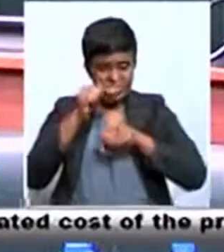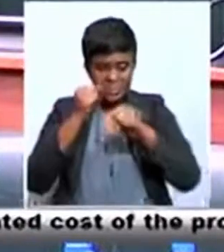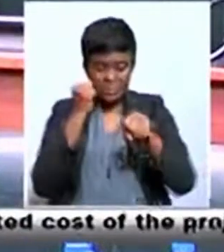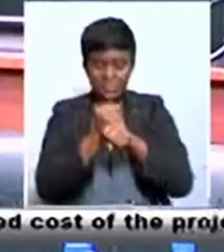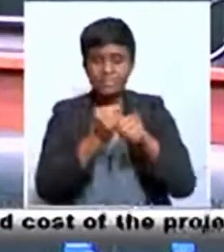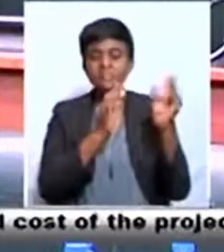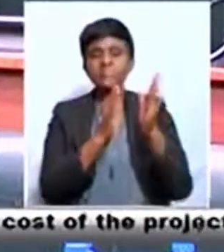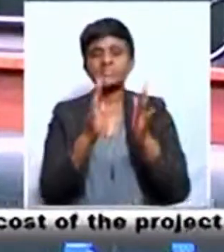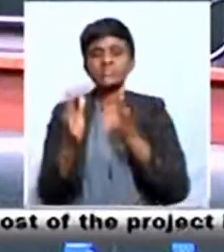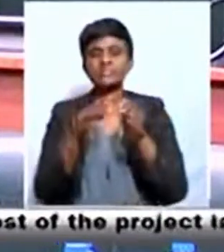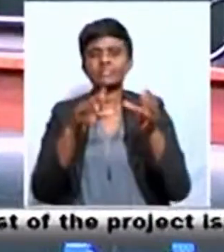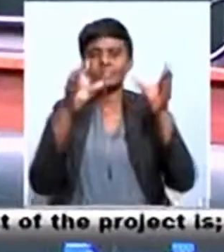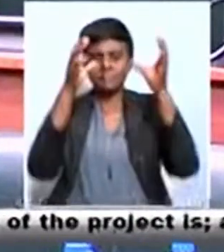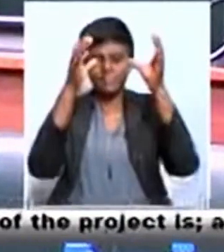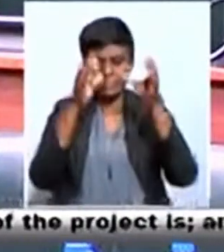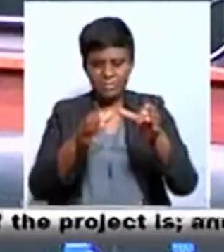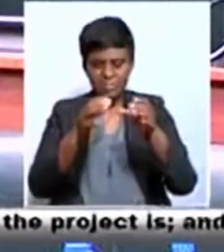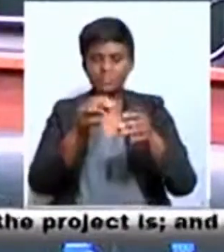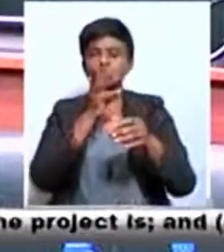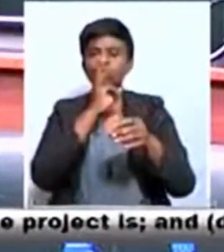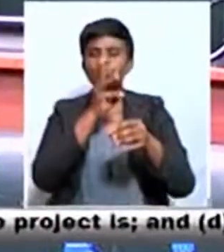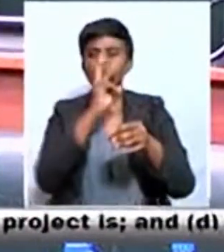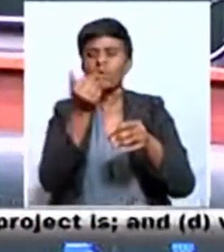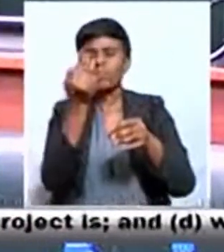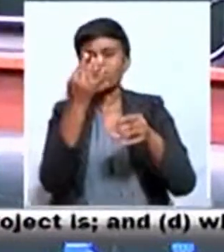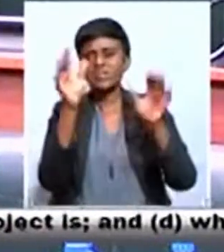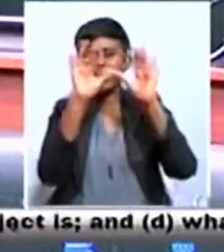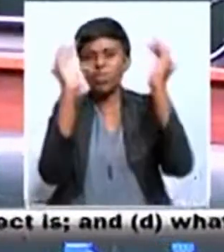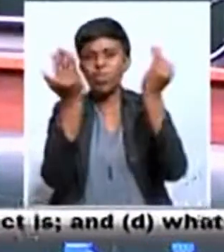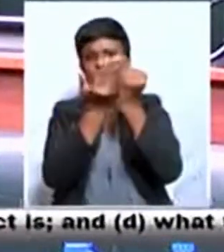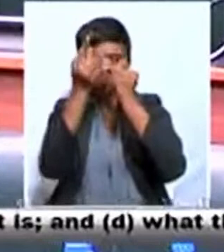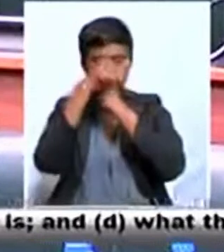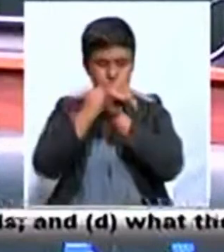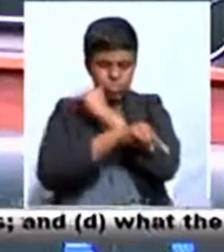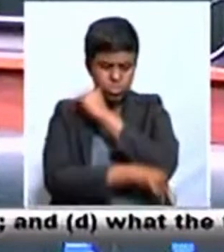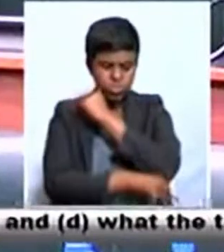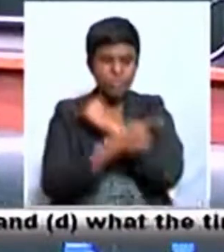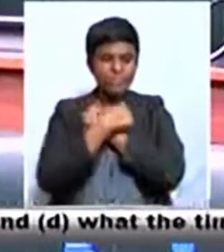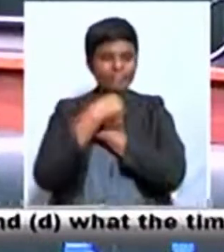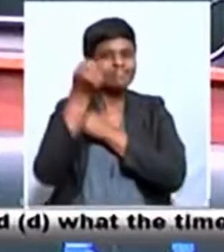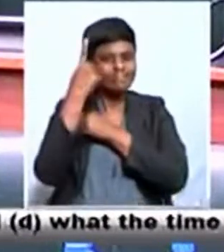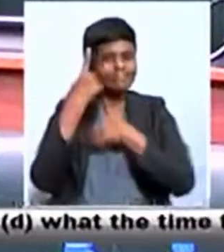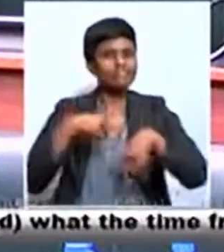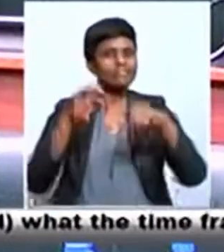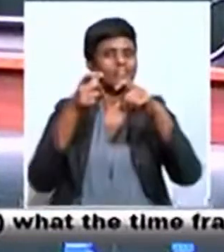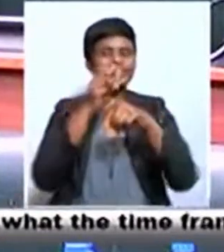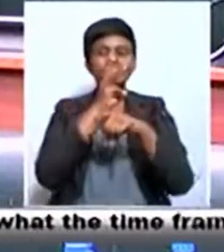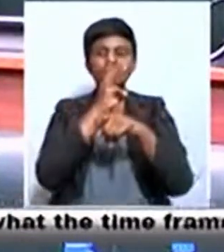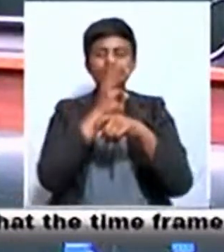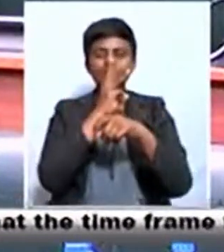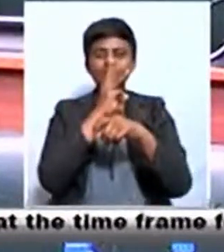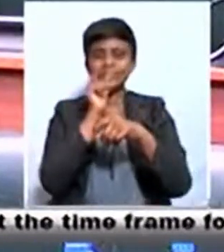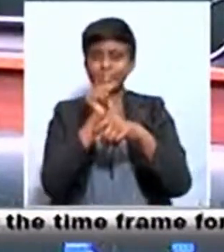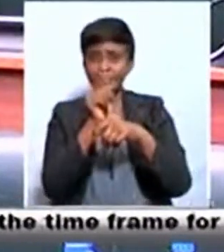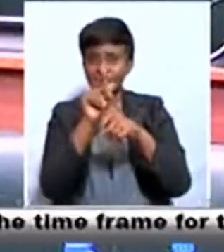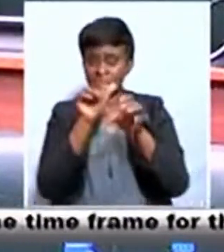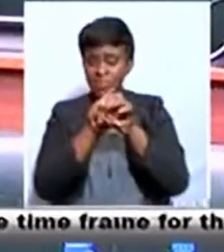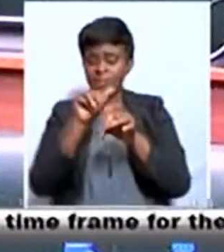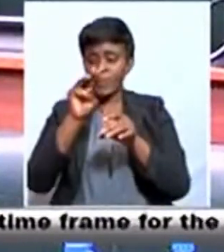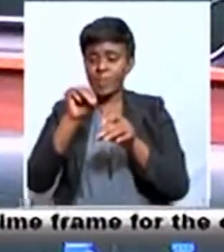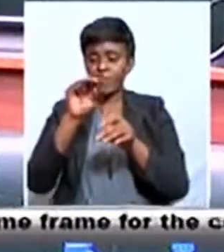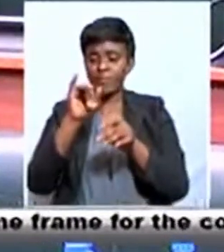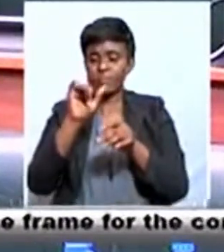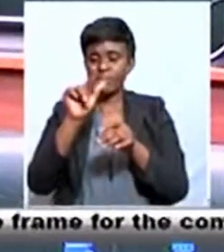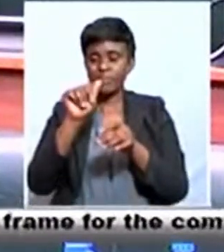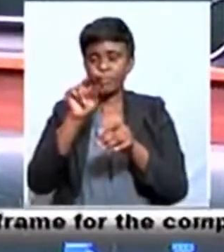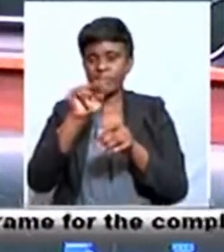boreholes. I understand the challenges of water in Milan's constituency, but again, I think I've said this